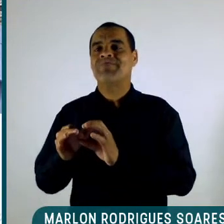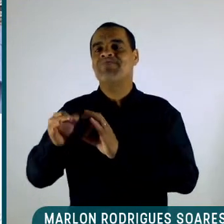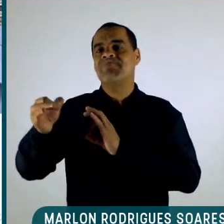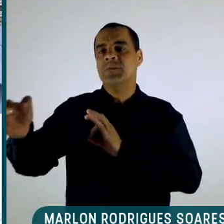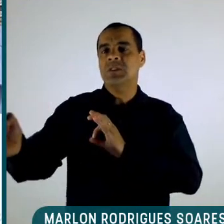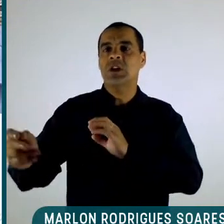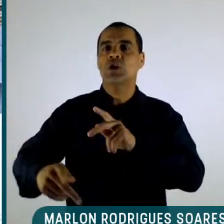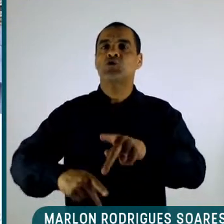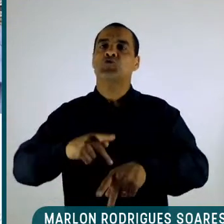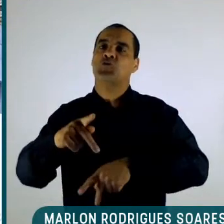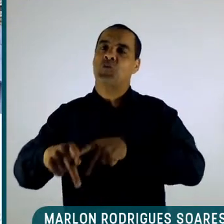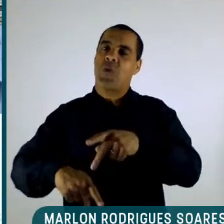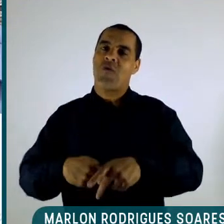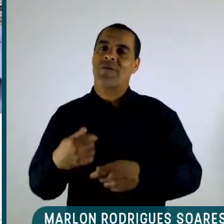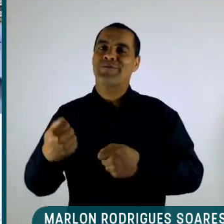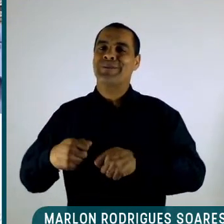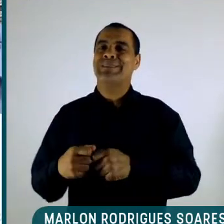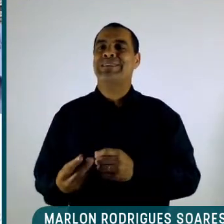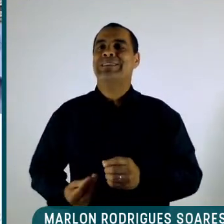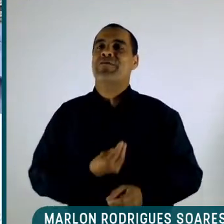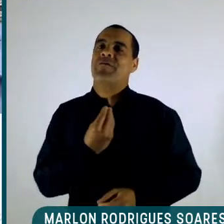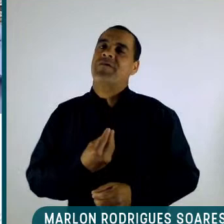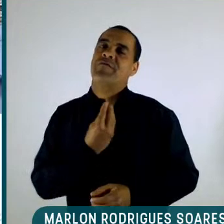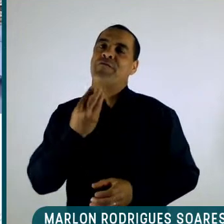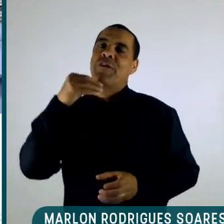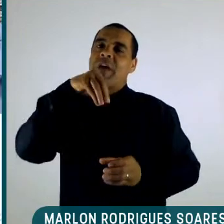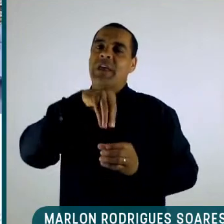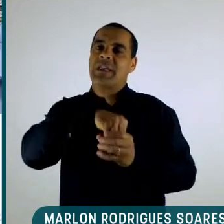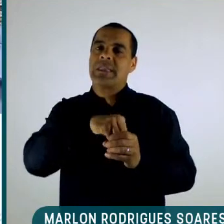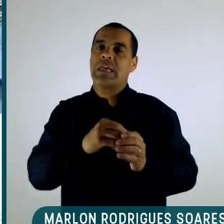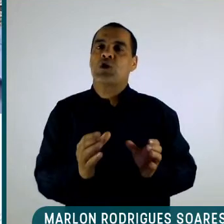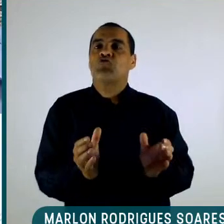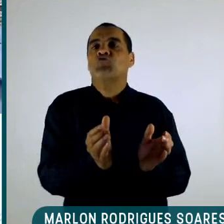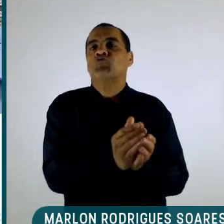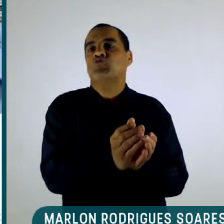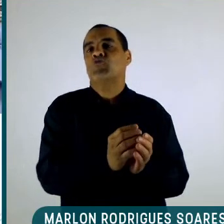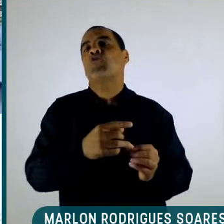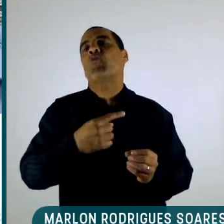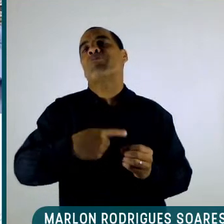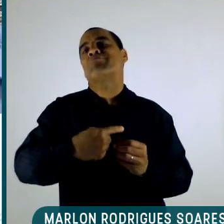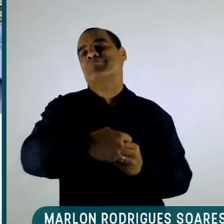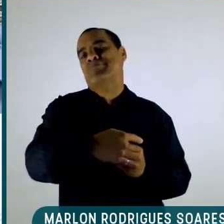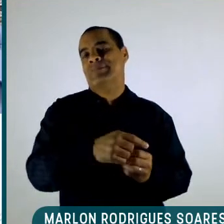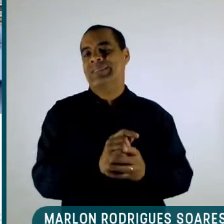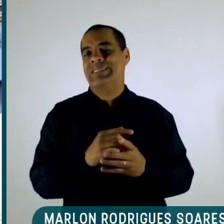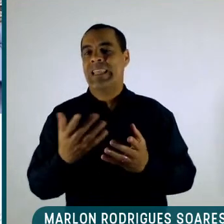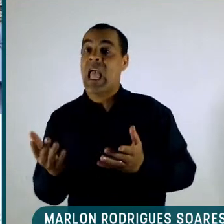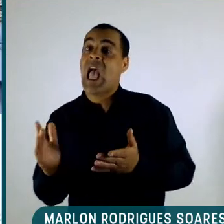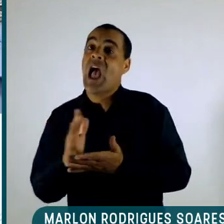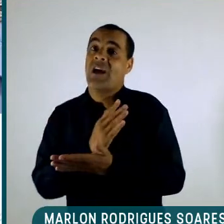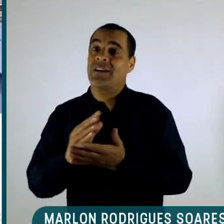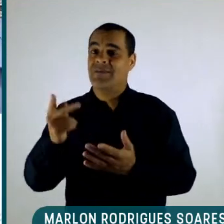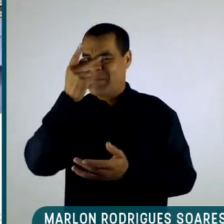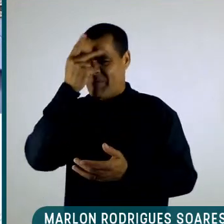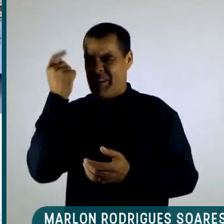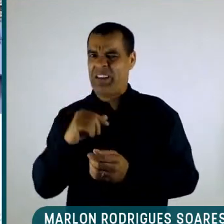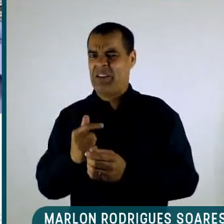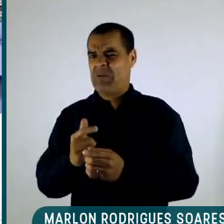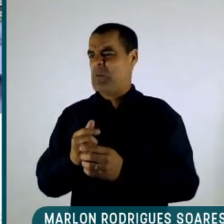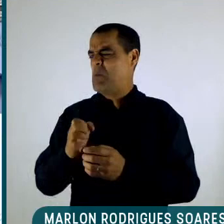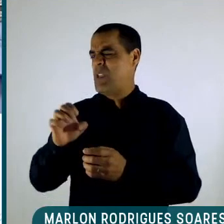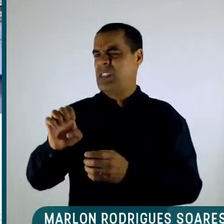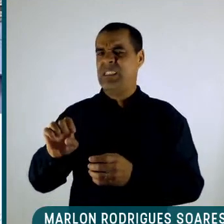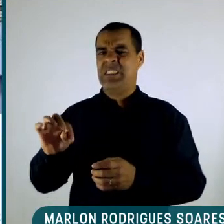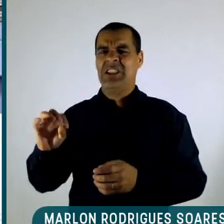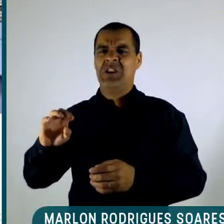So that it's not distant from the population. So it has to come from within the community. Sometimes it's